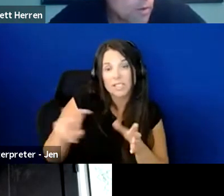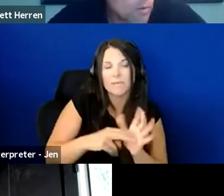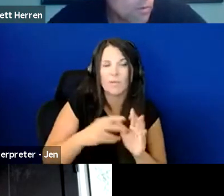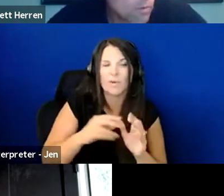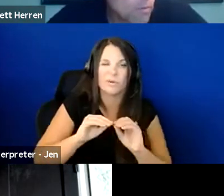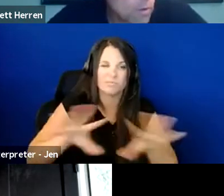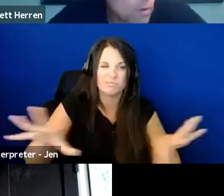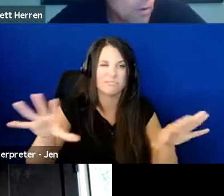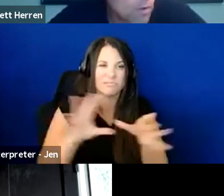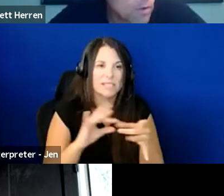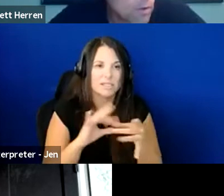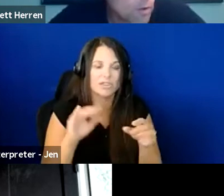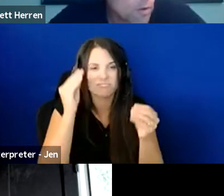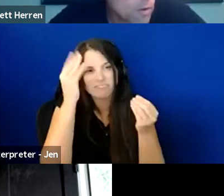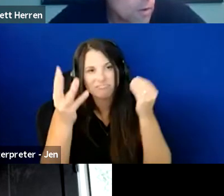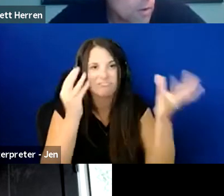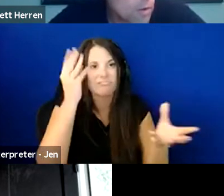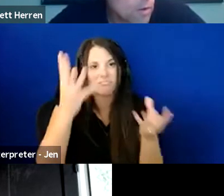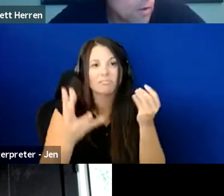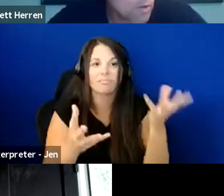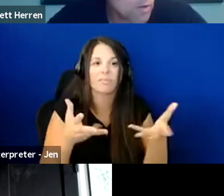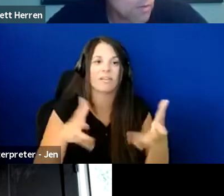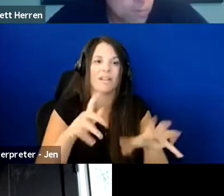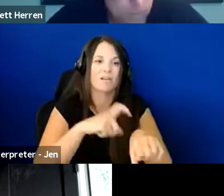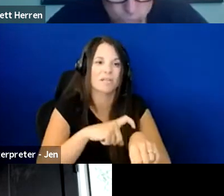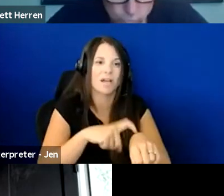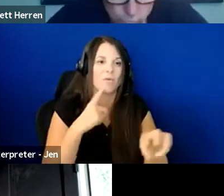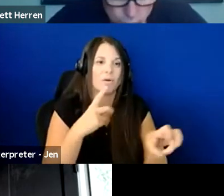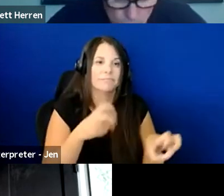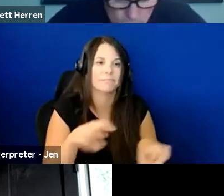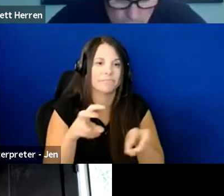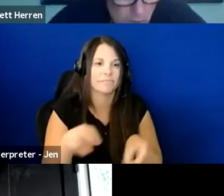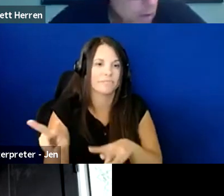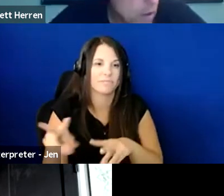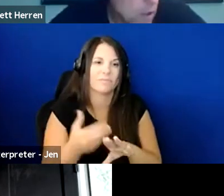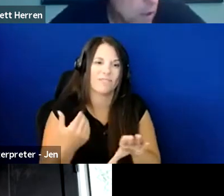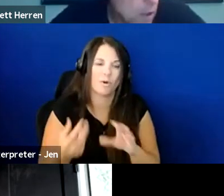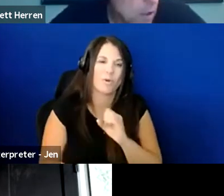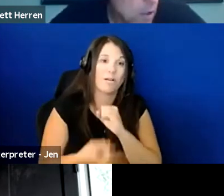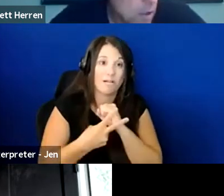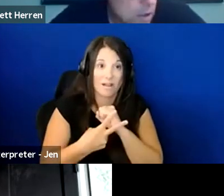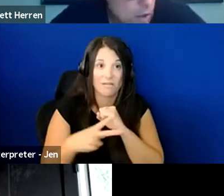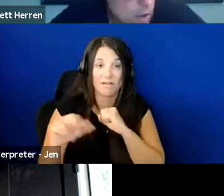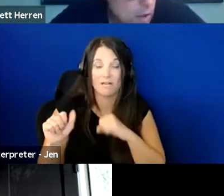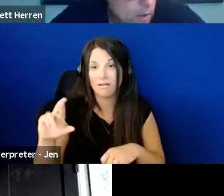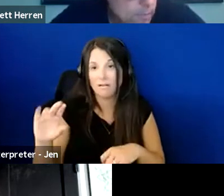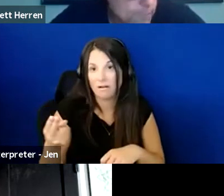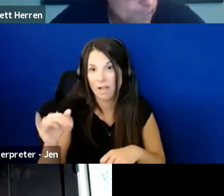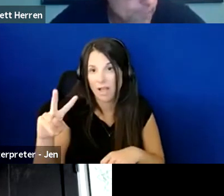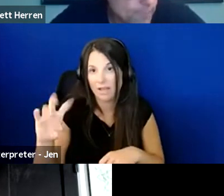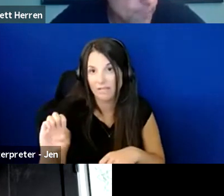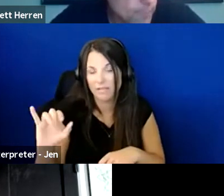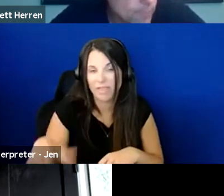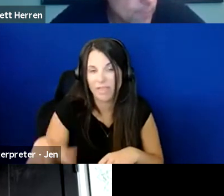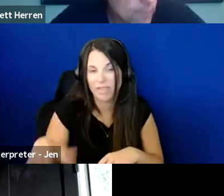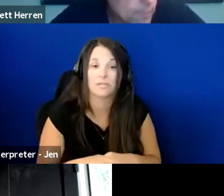messaging and give folks time to transfer over stuff before we archived the course. But if, it's